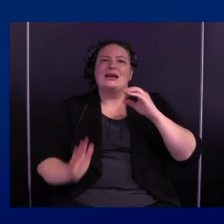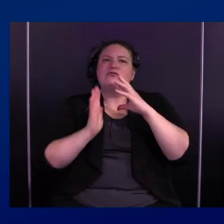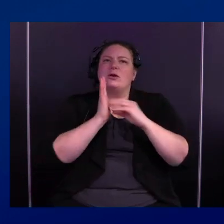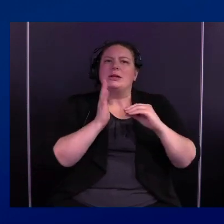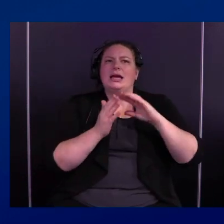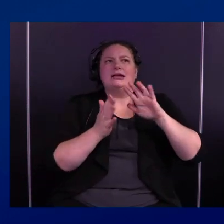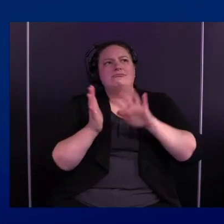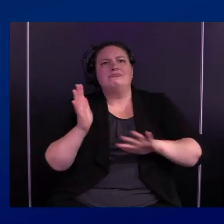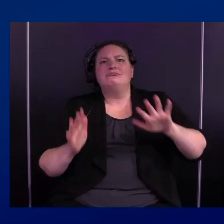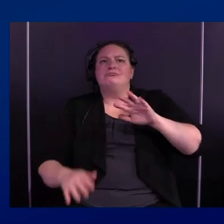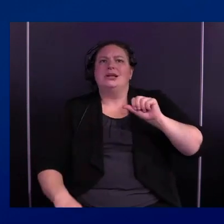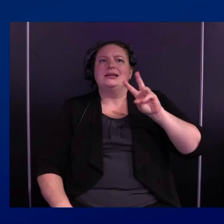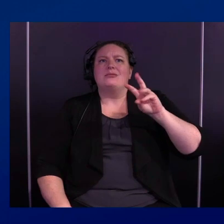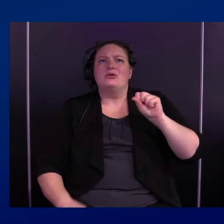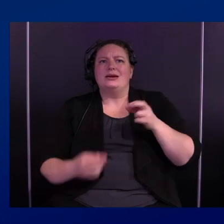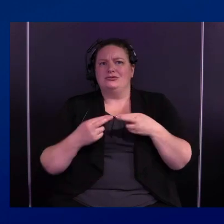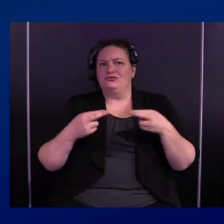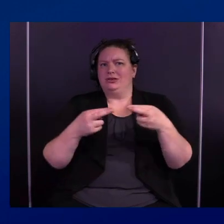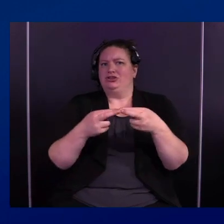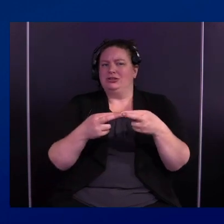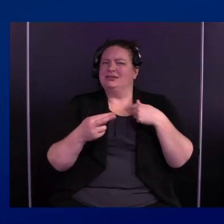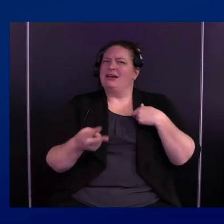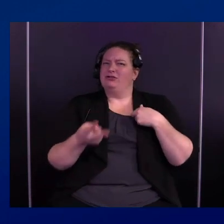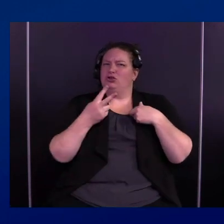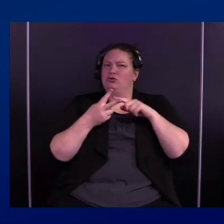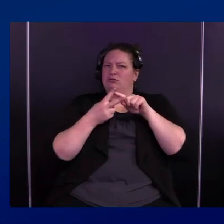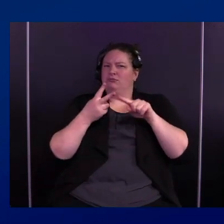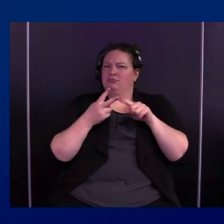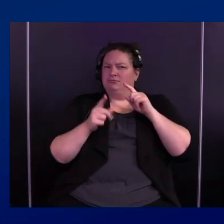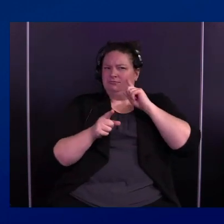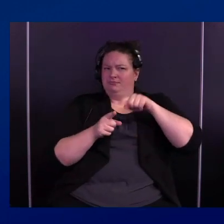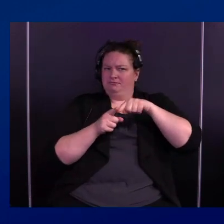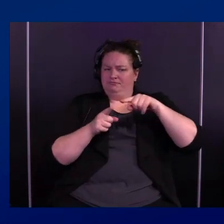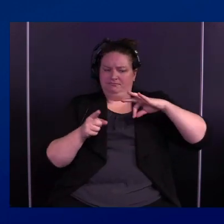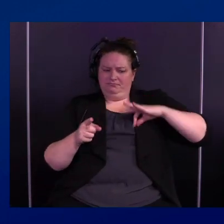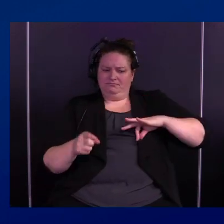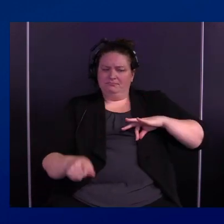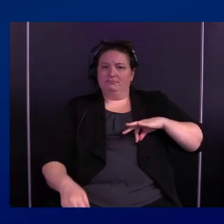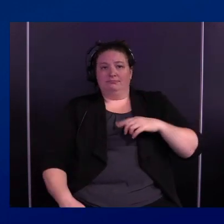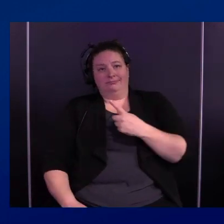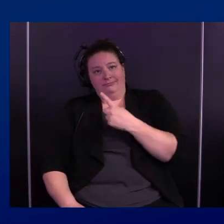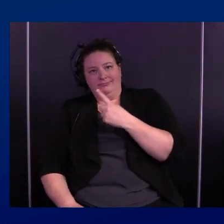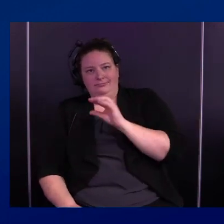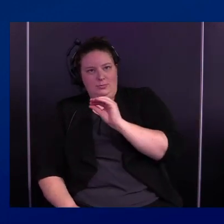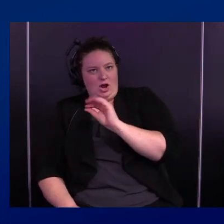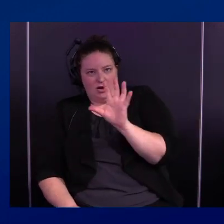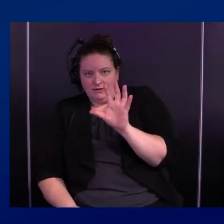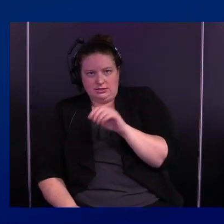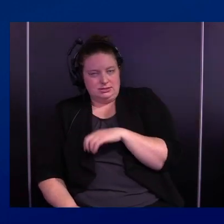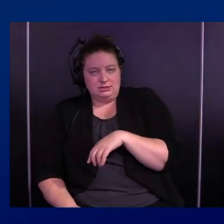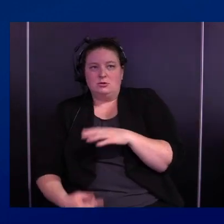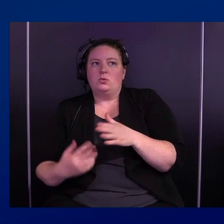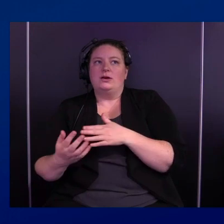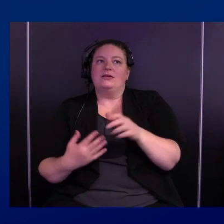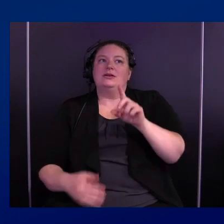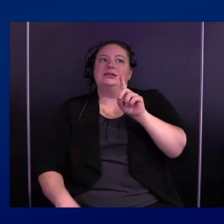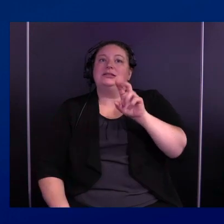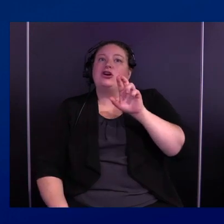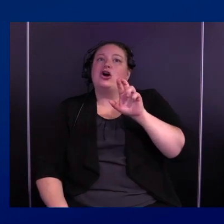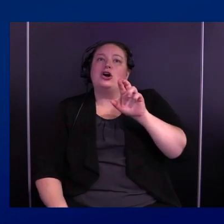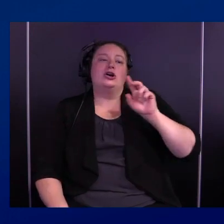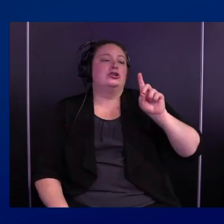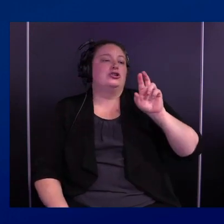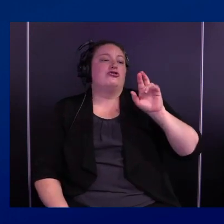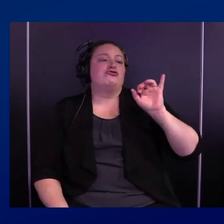AWS regions. And there are two main benefits. One, the obvious one, we want whenever we do a DR drill or